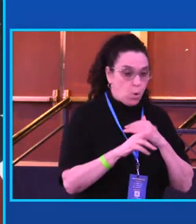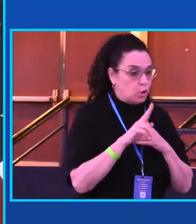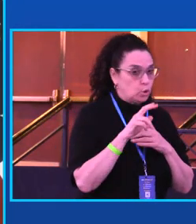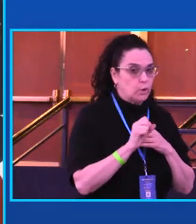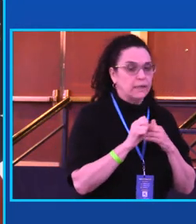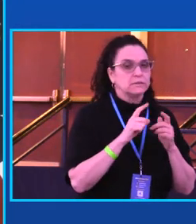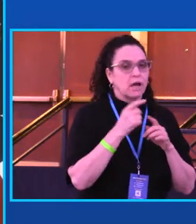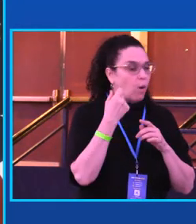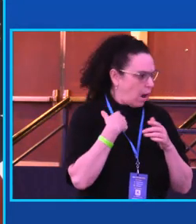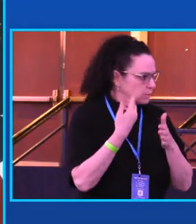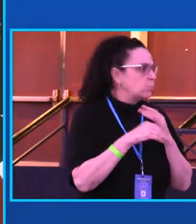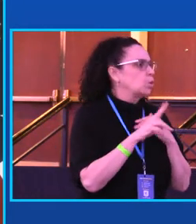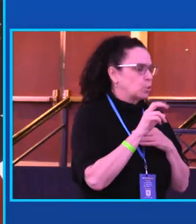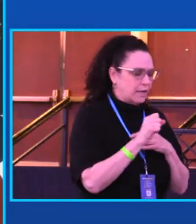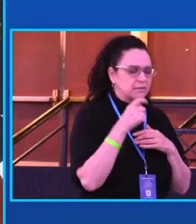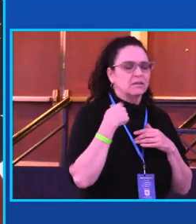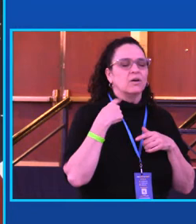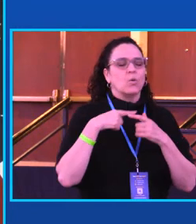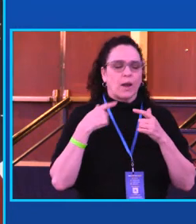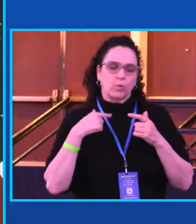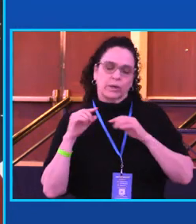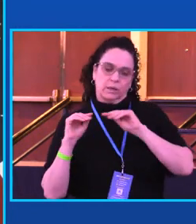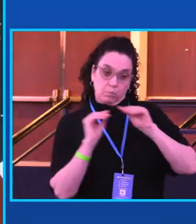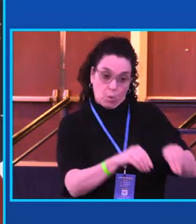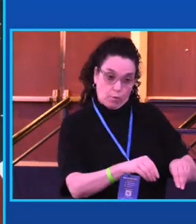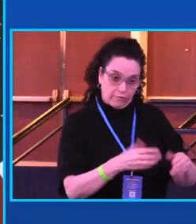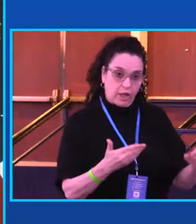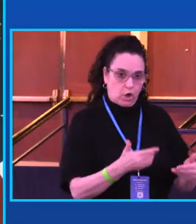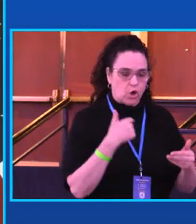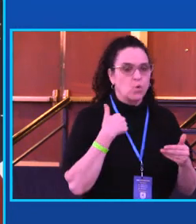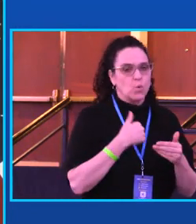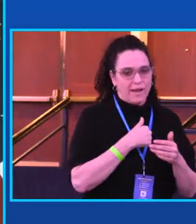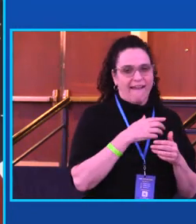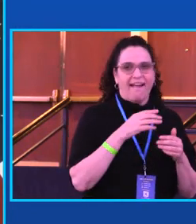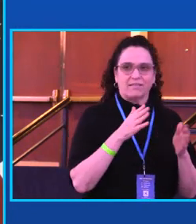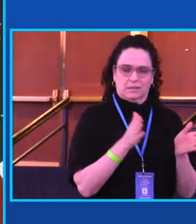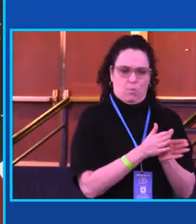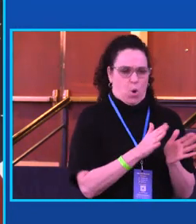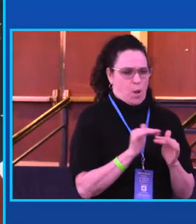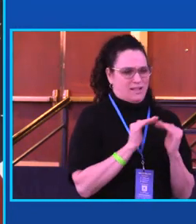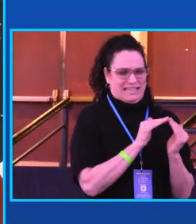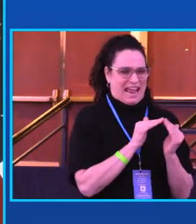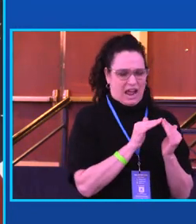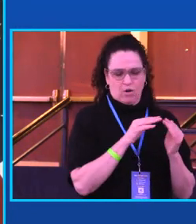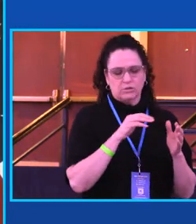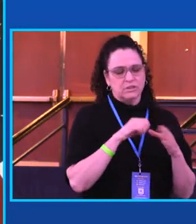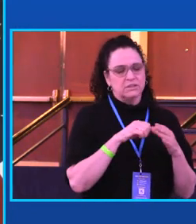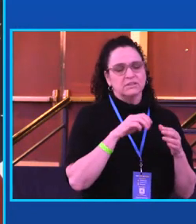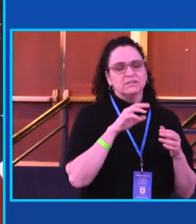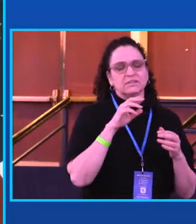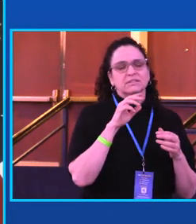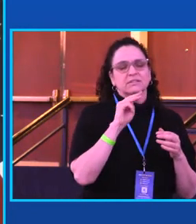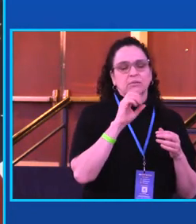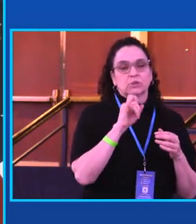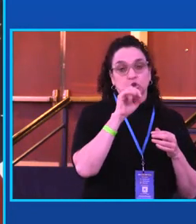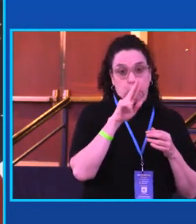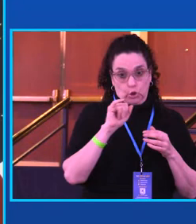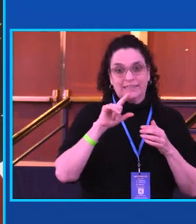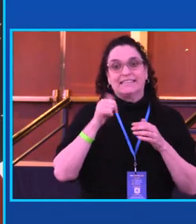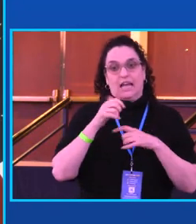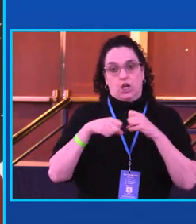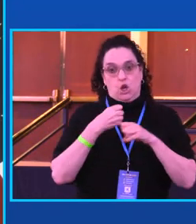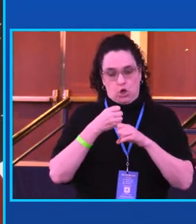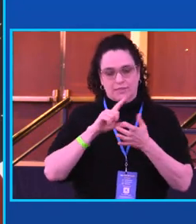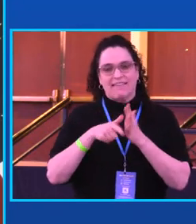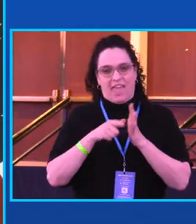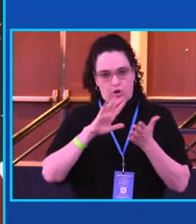ended up in a town of about 20,000 in the middle of Missouri. 10 years later, I chose to become a naturalized citizen. I yearned for a life